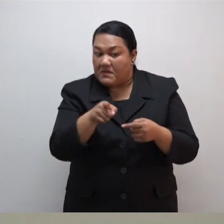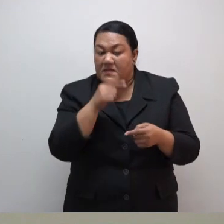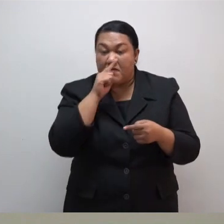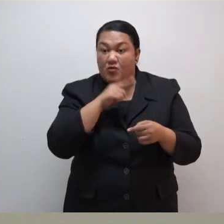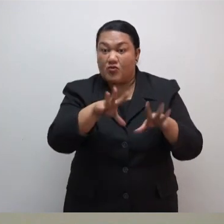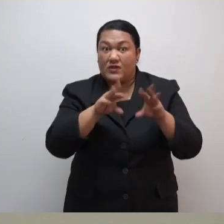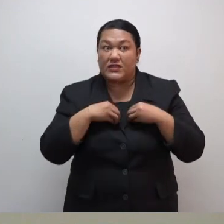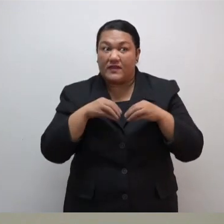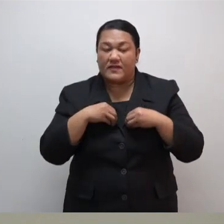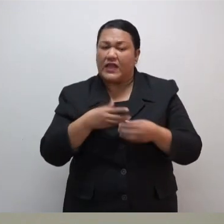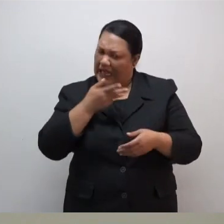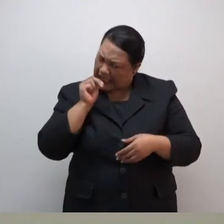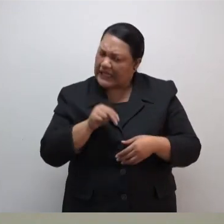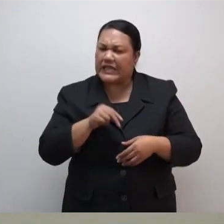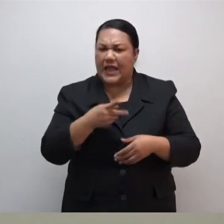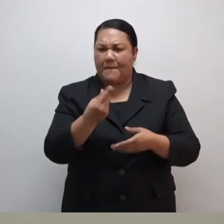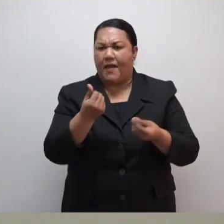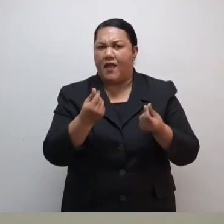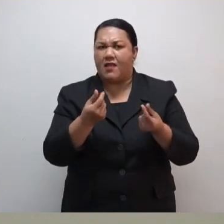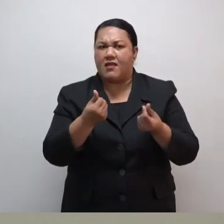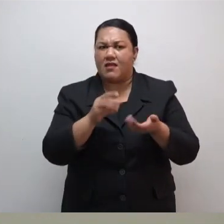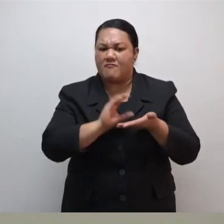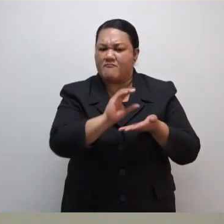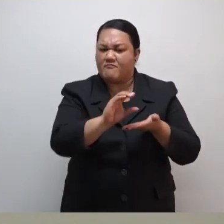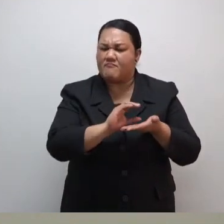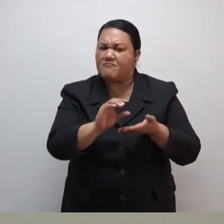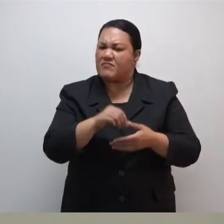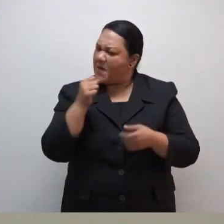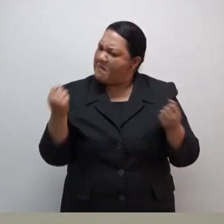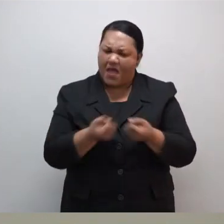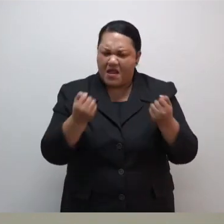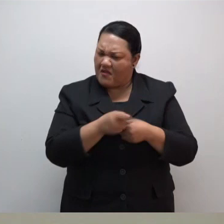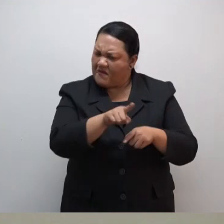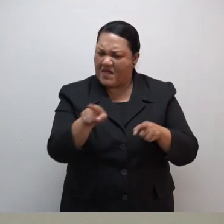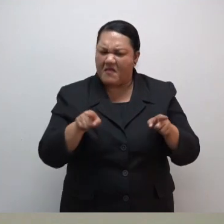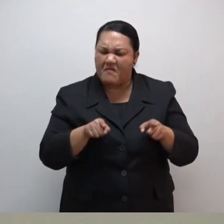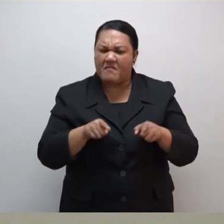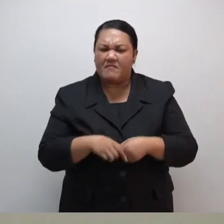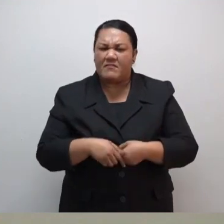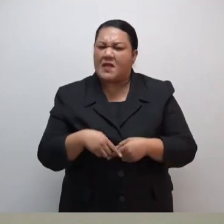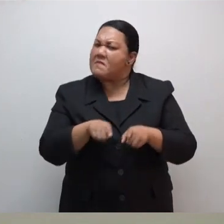do want it, who do need it, actually, a lot of them. And for a lot of them, it's, it means,